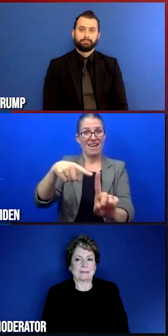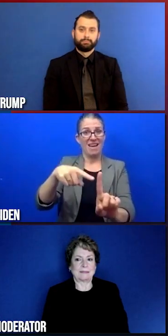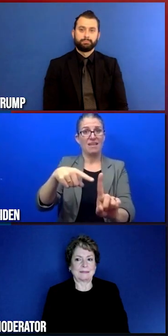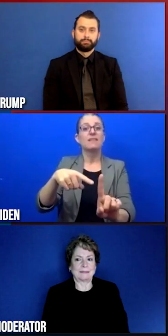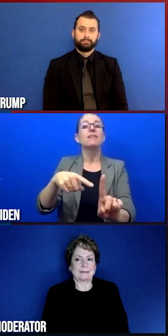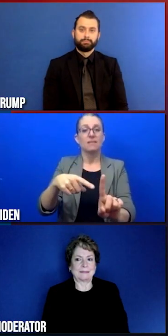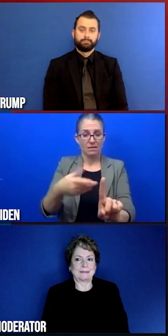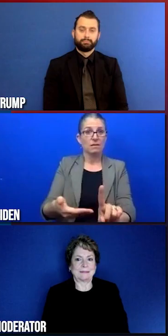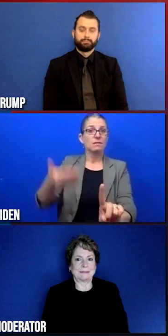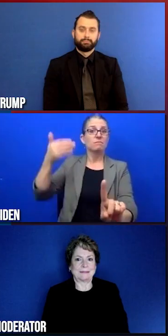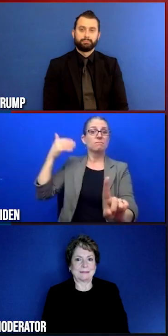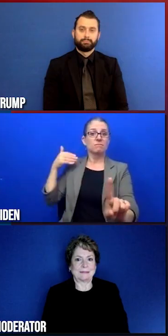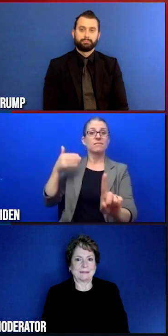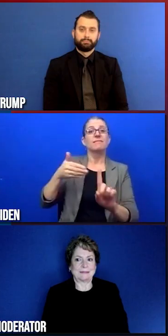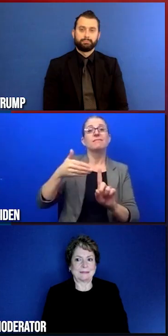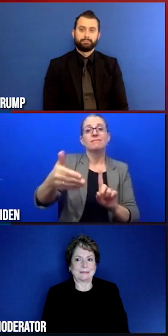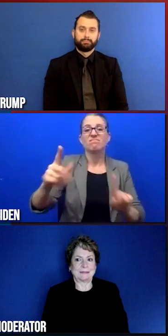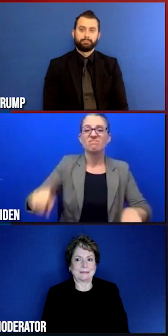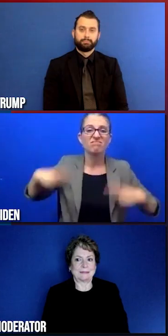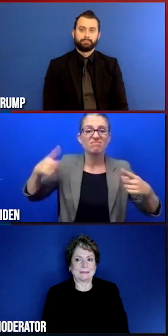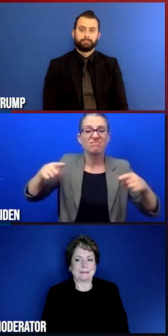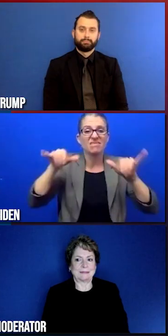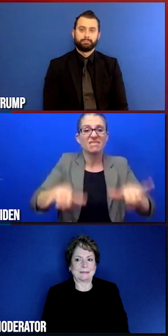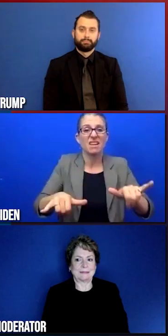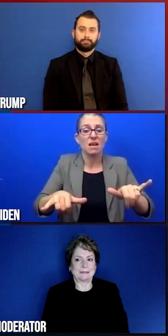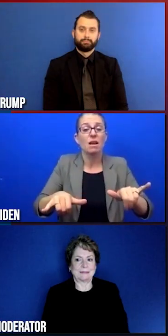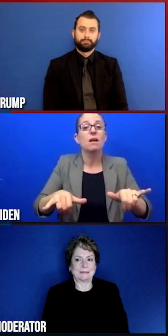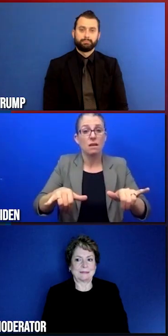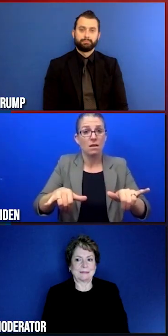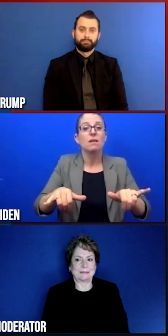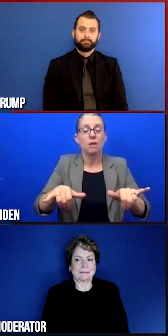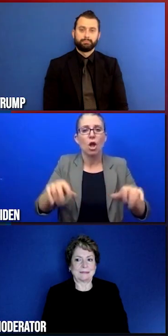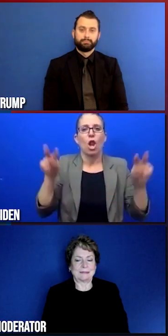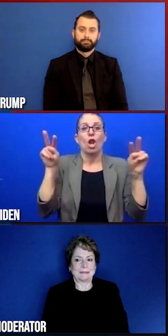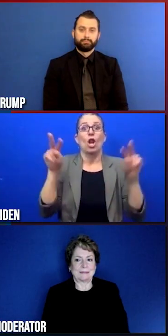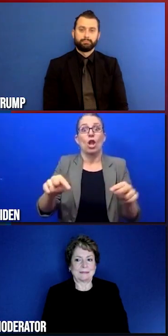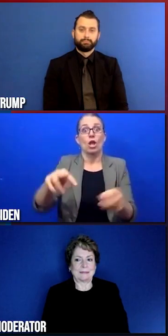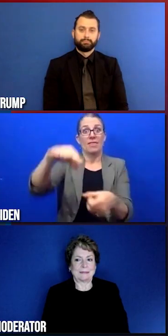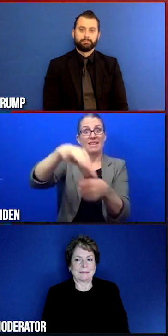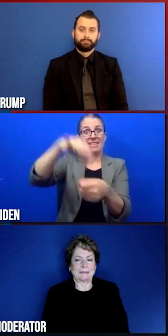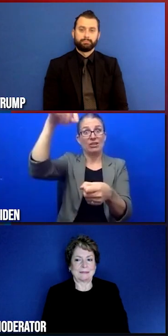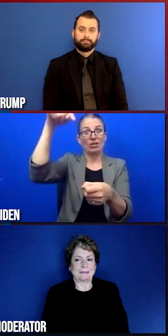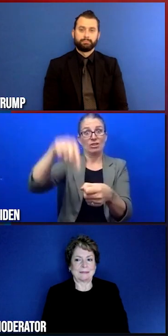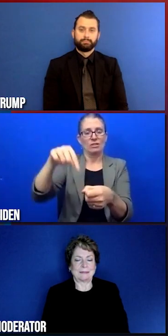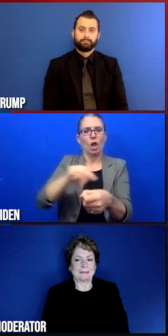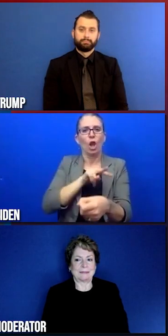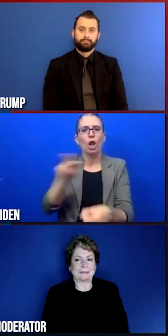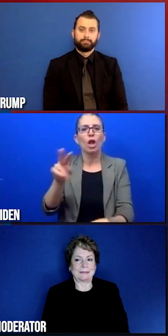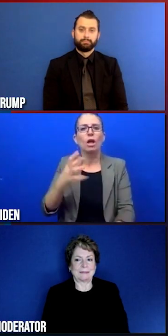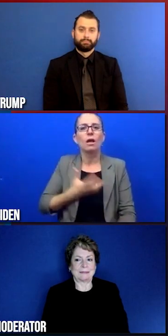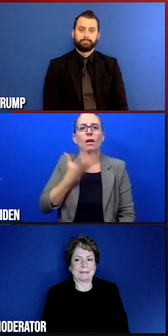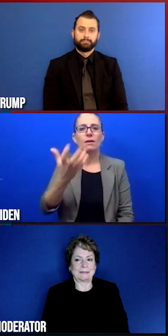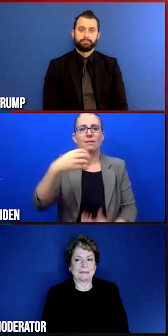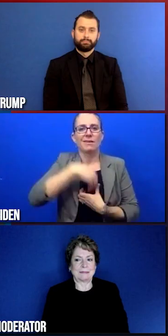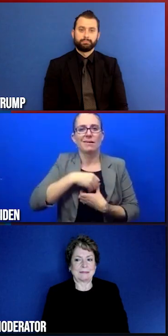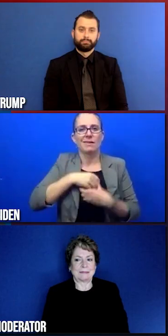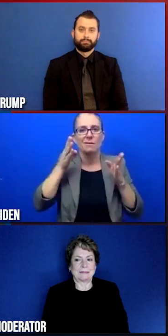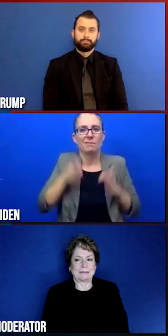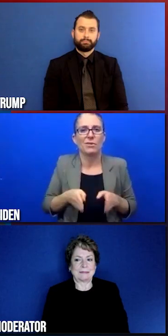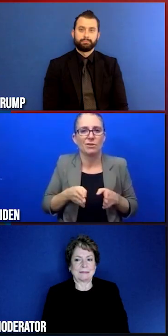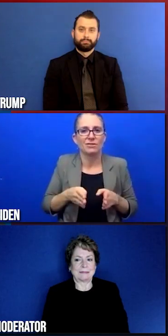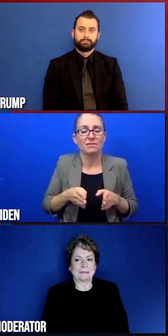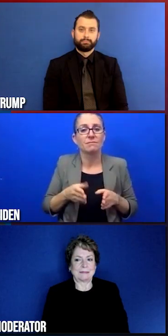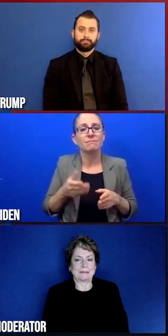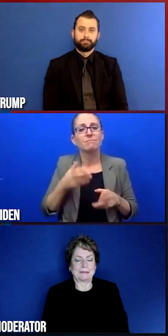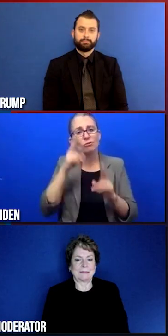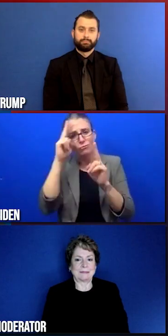character of this country. Decency, honor, respect, treating people with dignity, making sure that everyone has an even